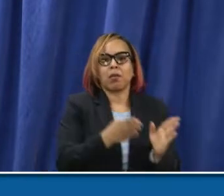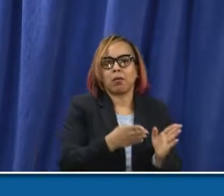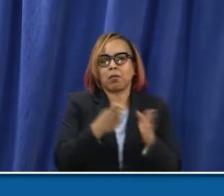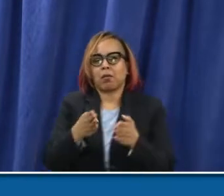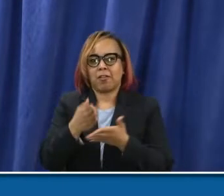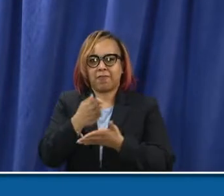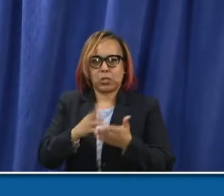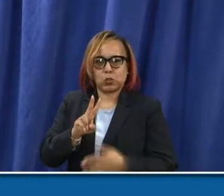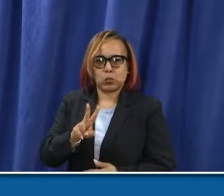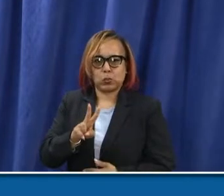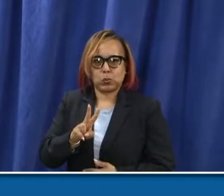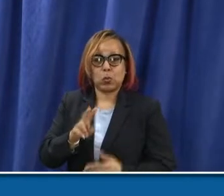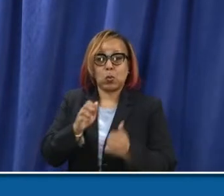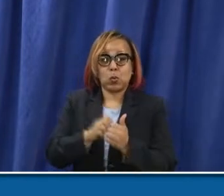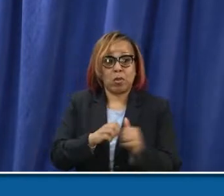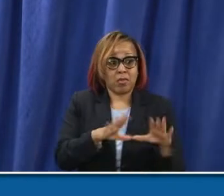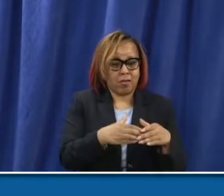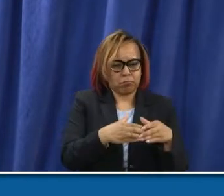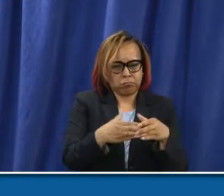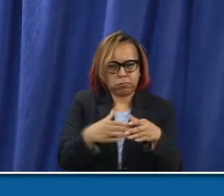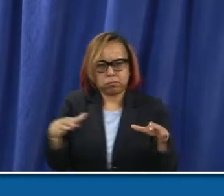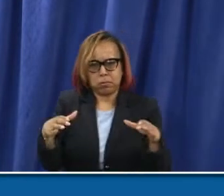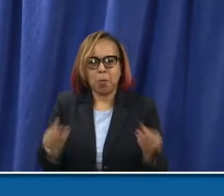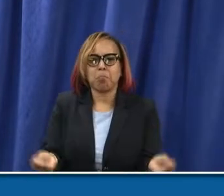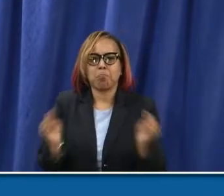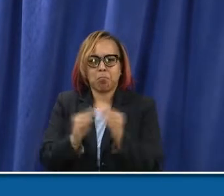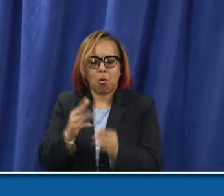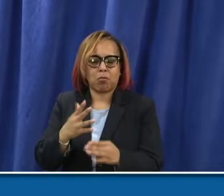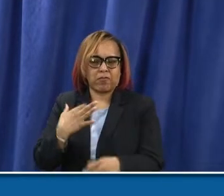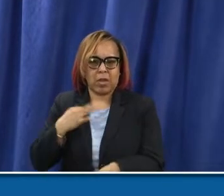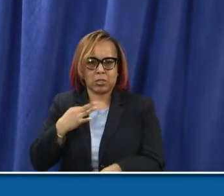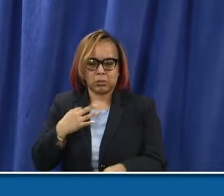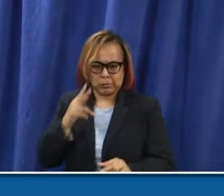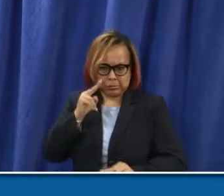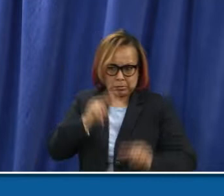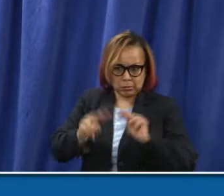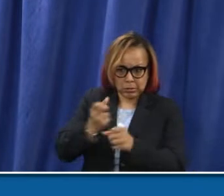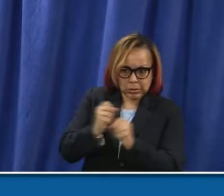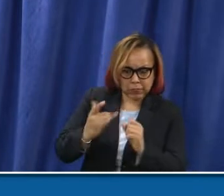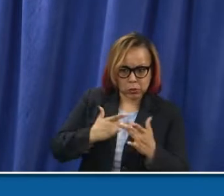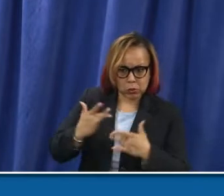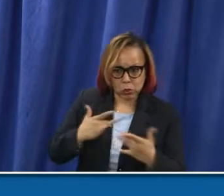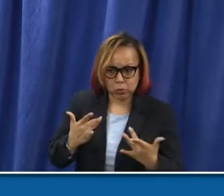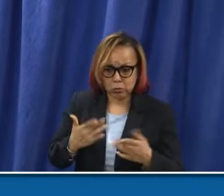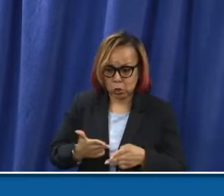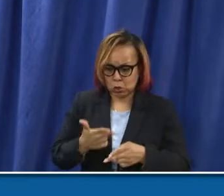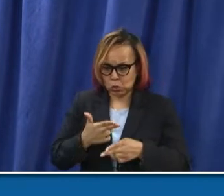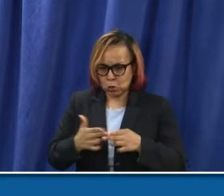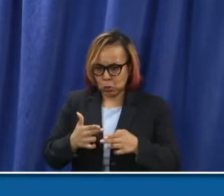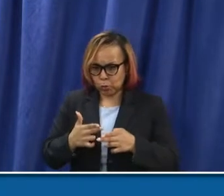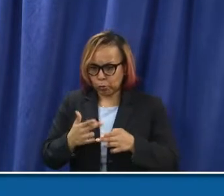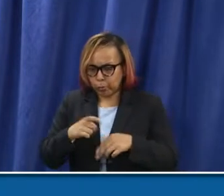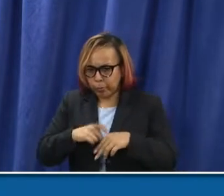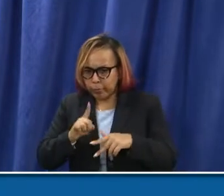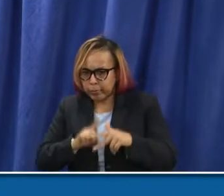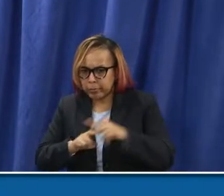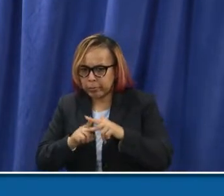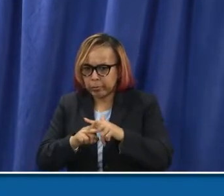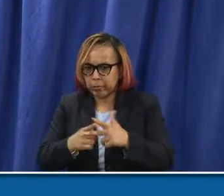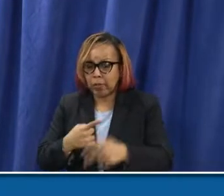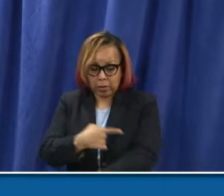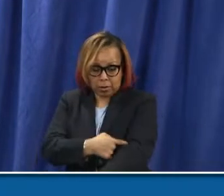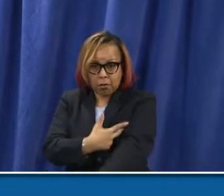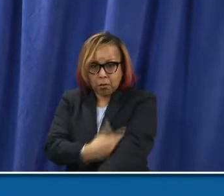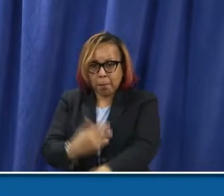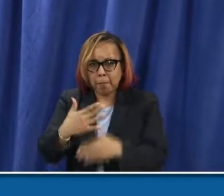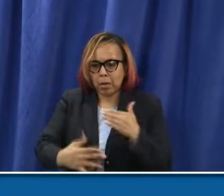2 trial with a few hundred volunteers. Again, are there any safety concerns? We start looking at short-term side effects, and then draw blood to see